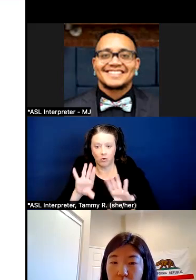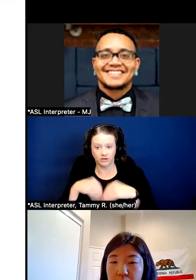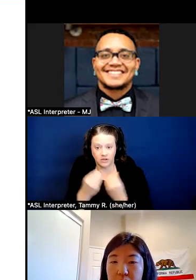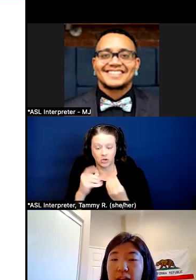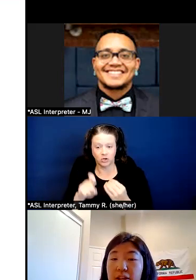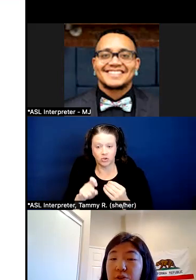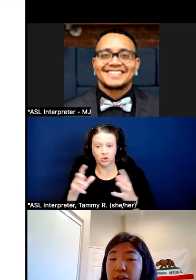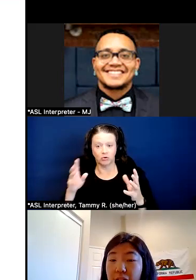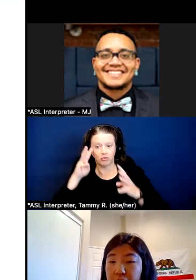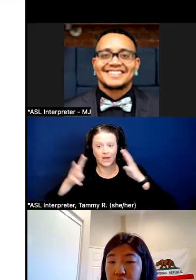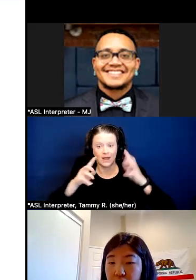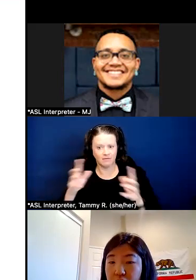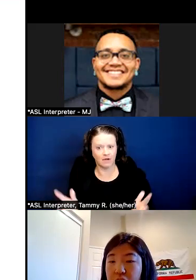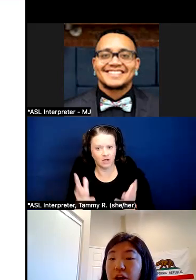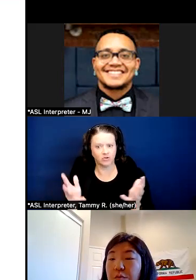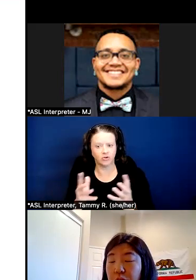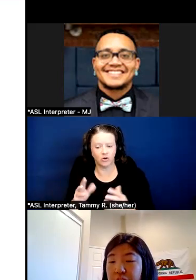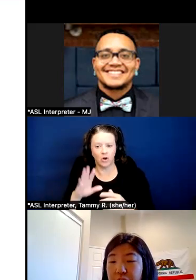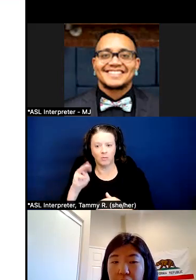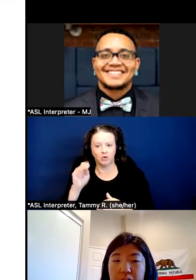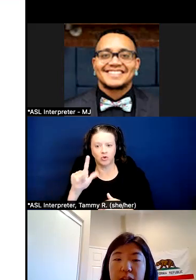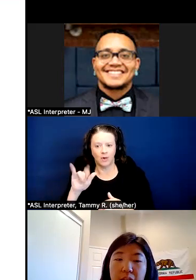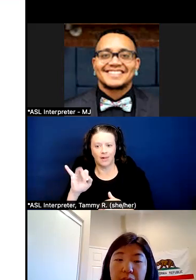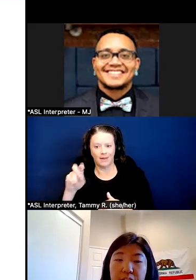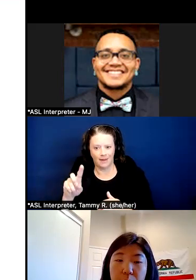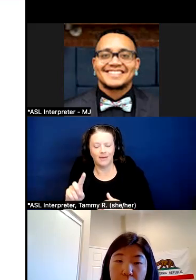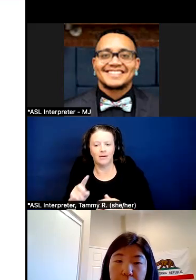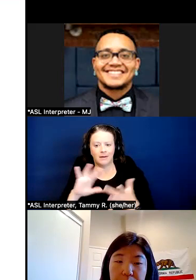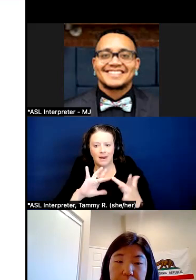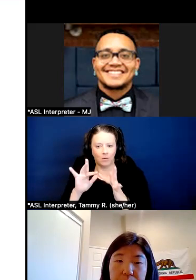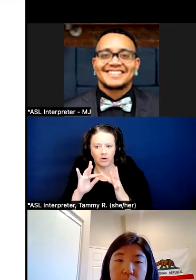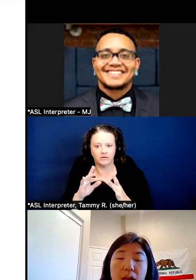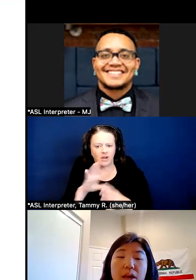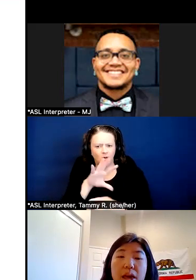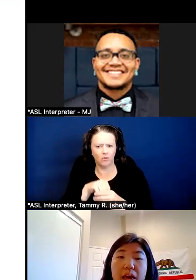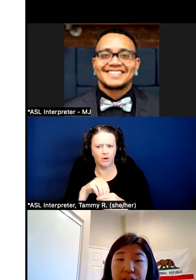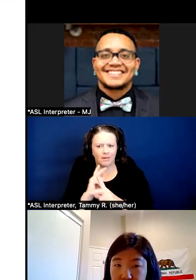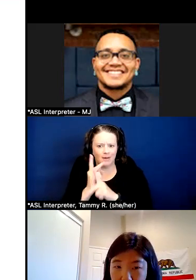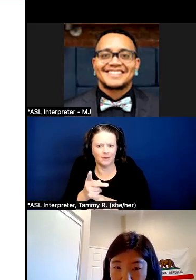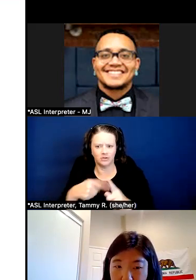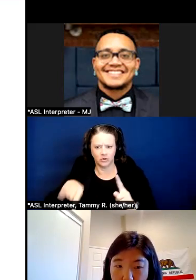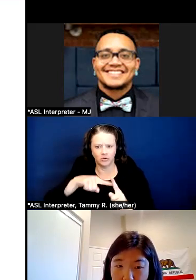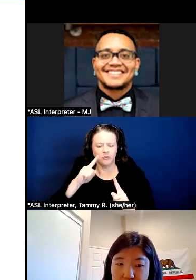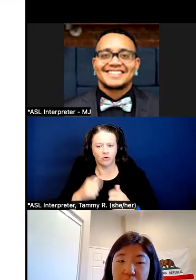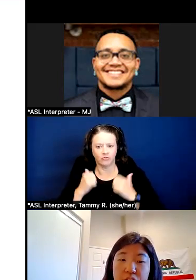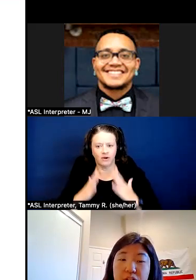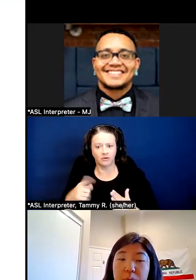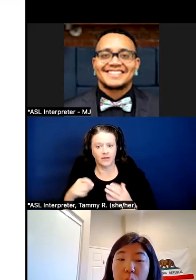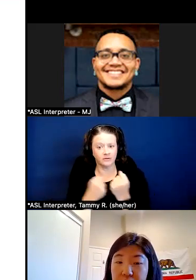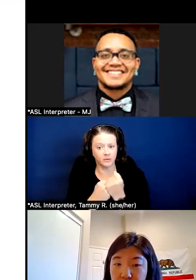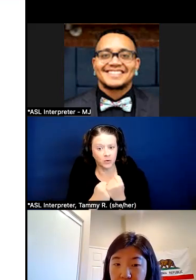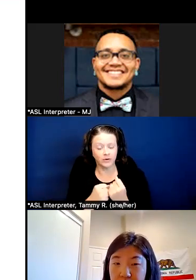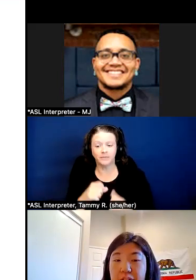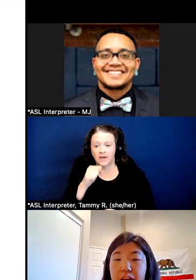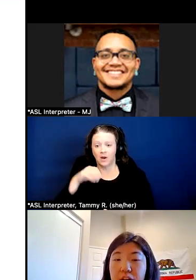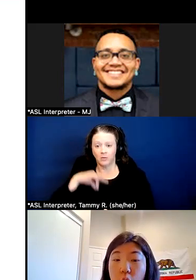aid networks, including lending circles for the survivors that they support. And nonprofit orgs should